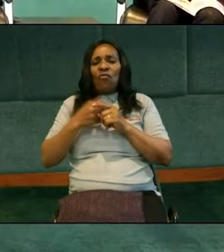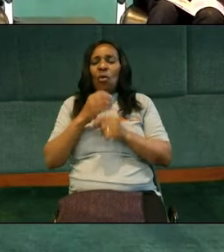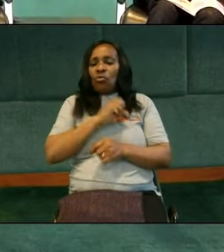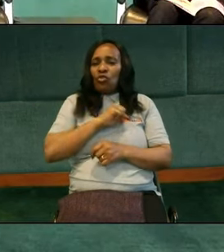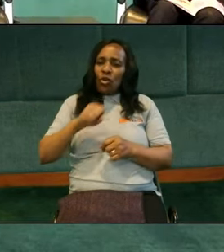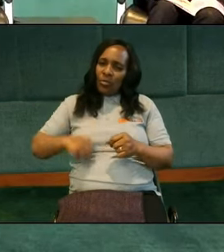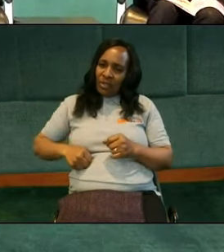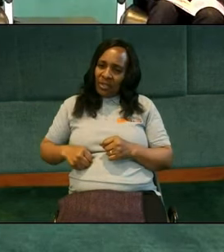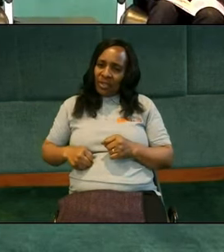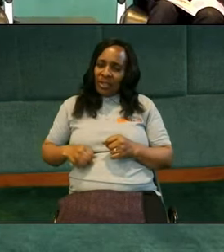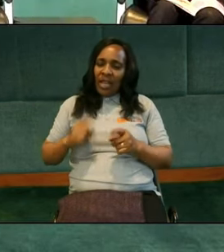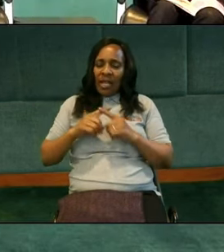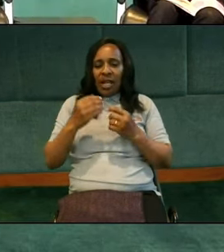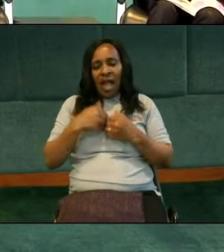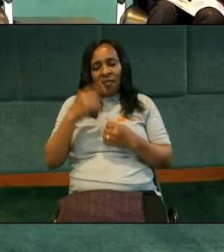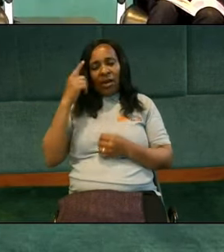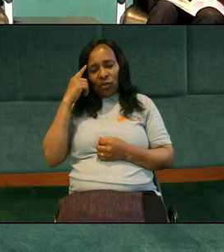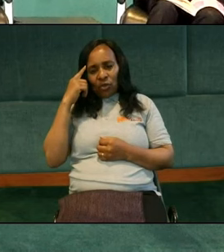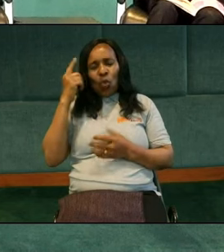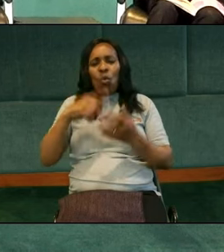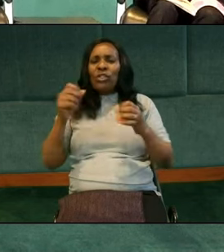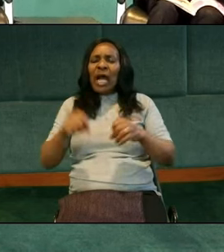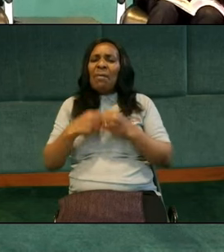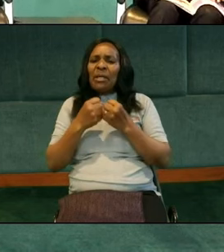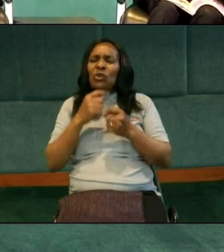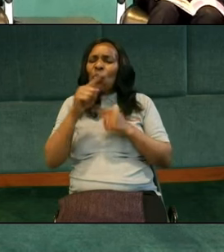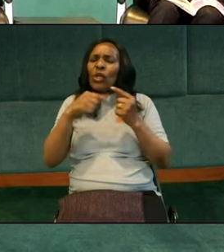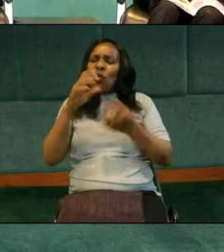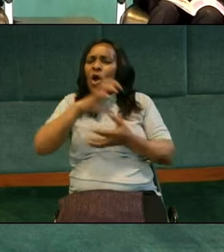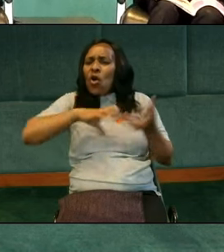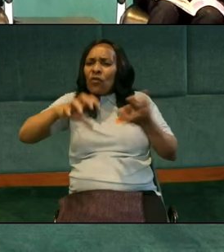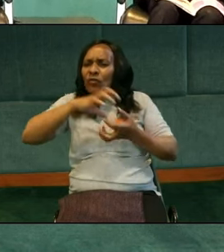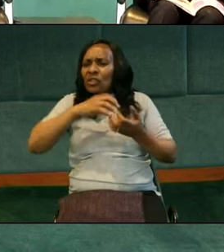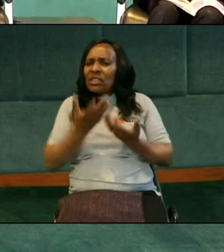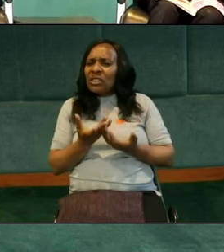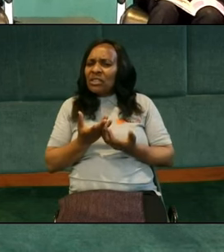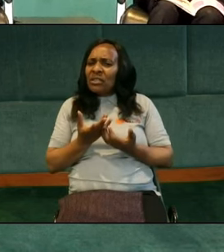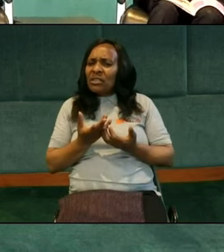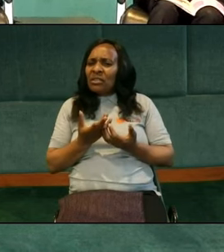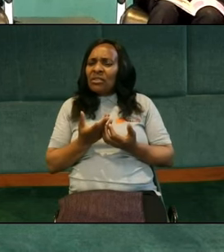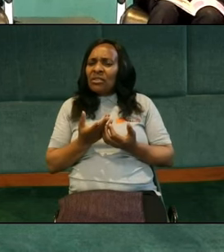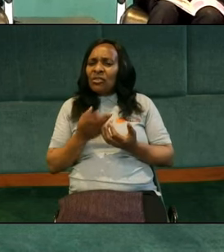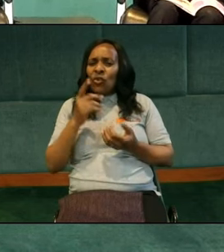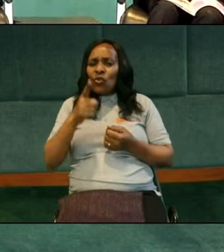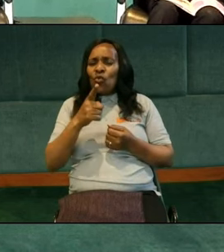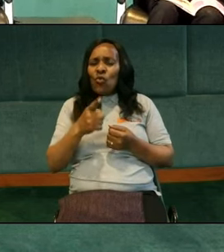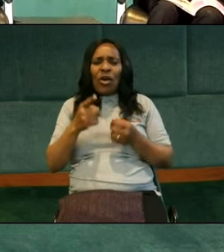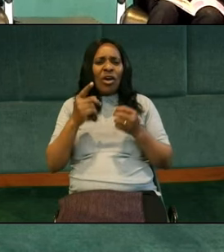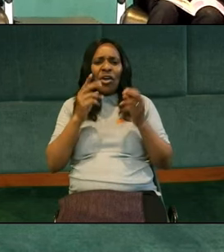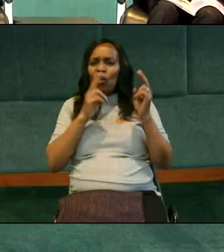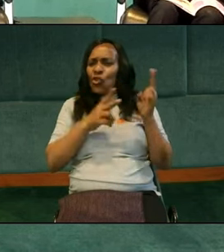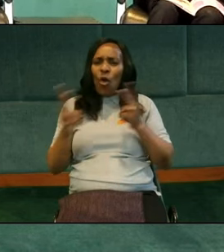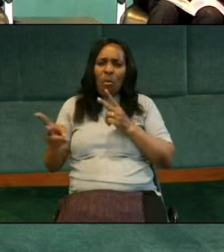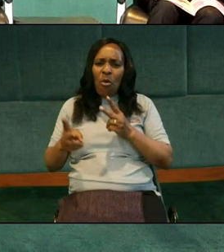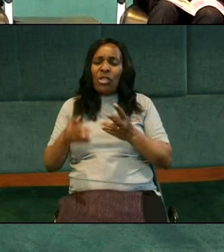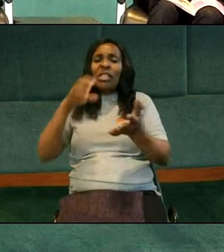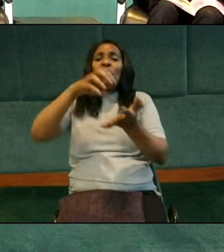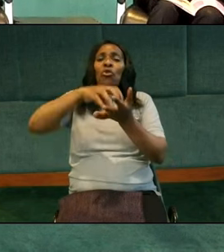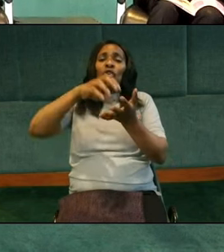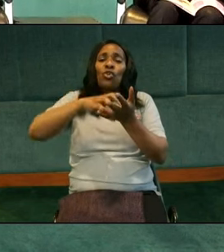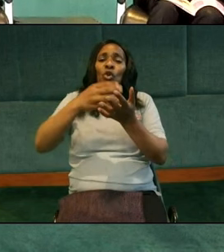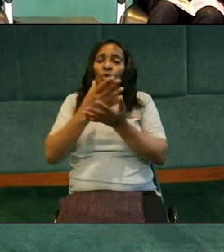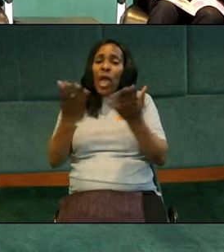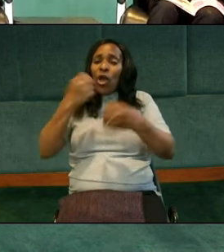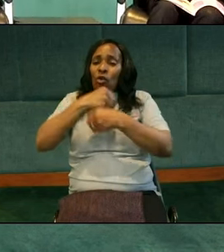Having any thoughts? What happens when you're dizzy, if I may ask? You are not really in a state where you can make